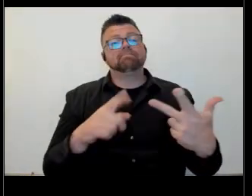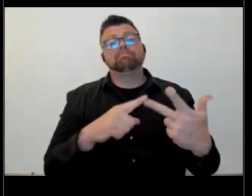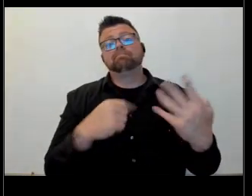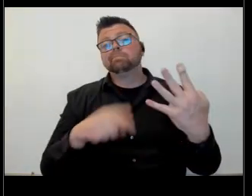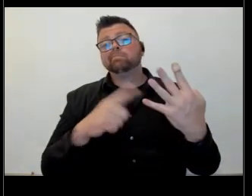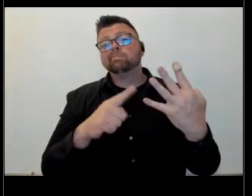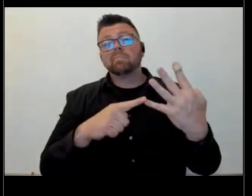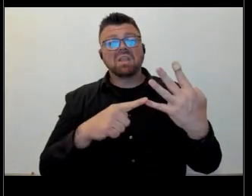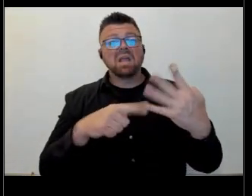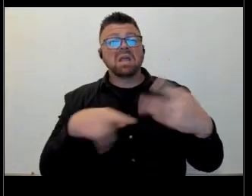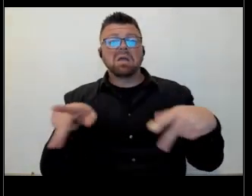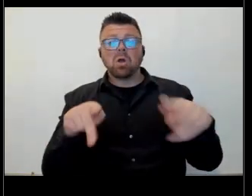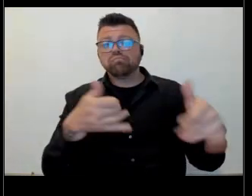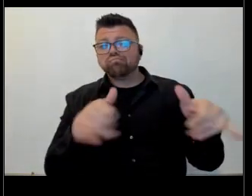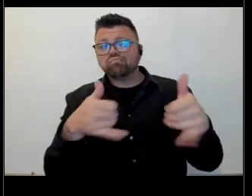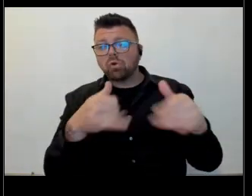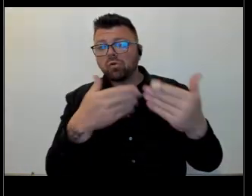party rooms,